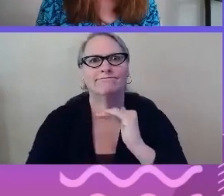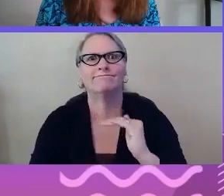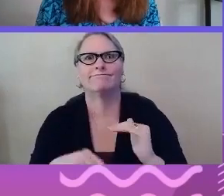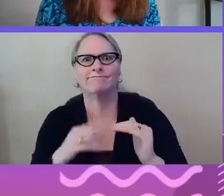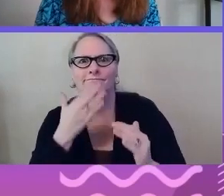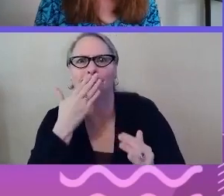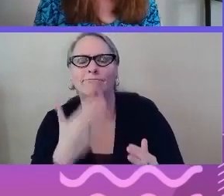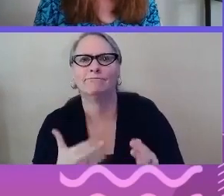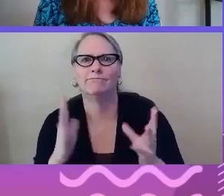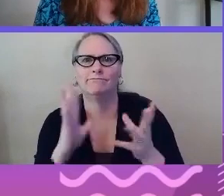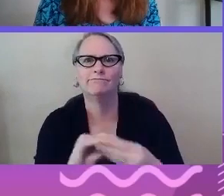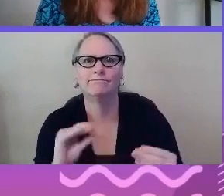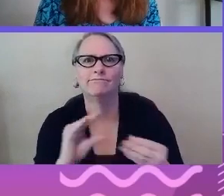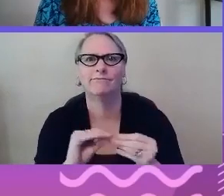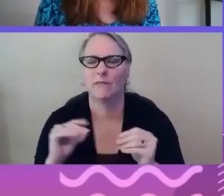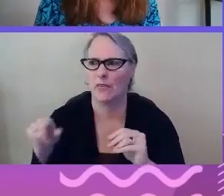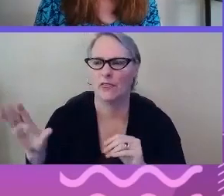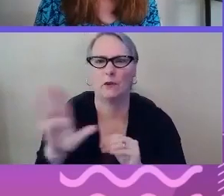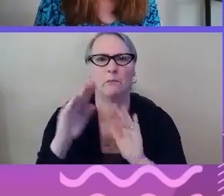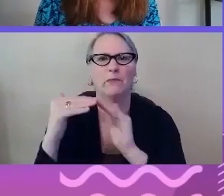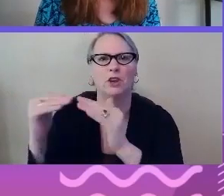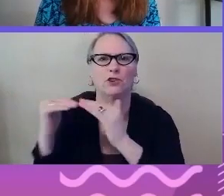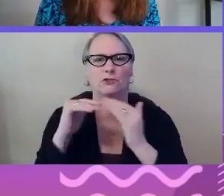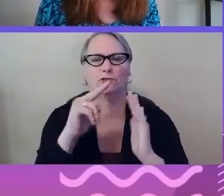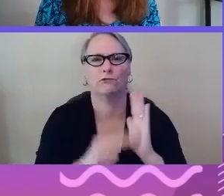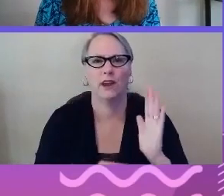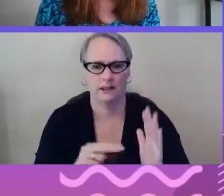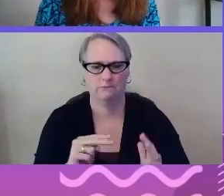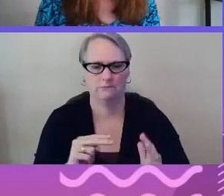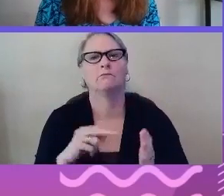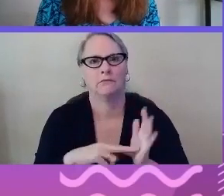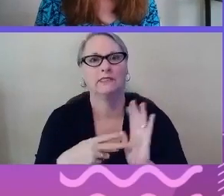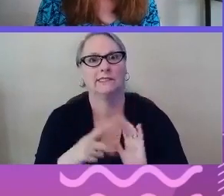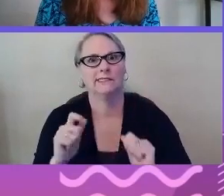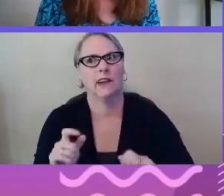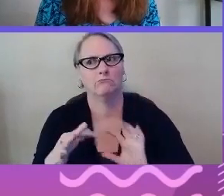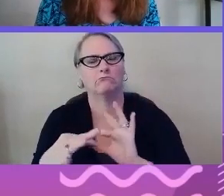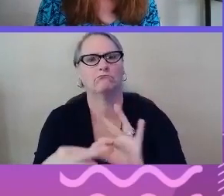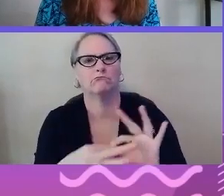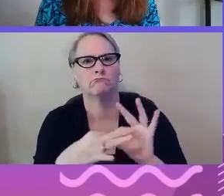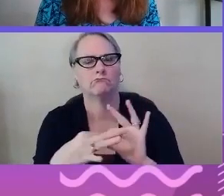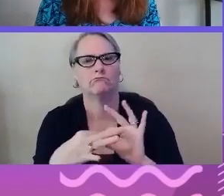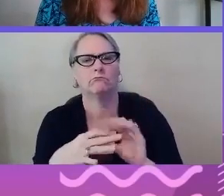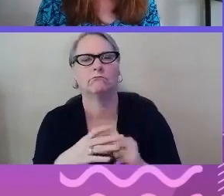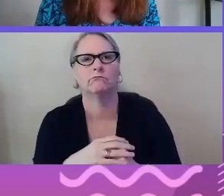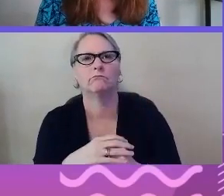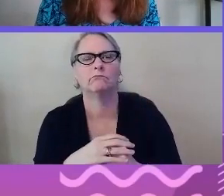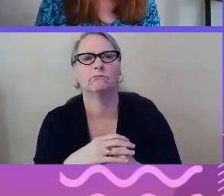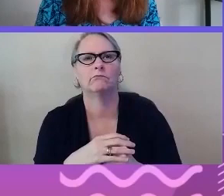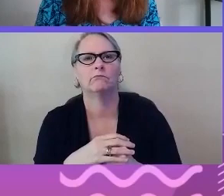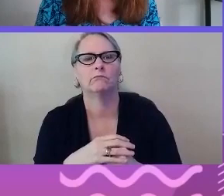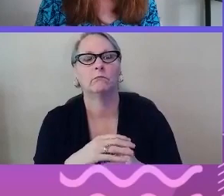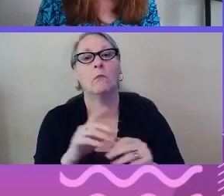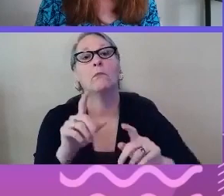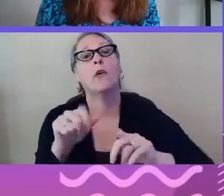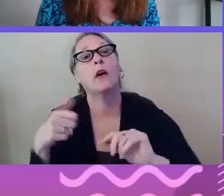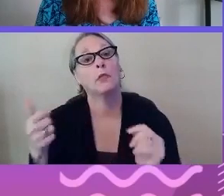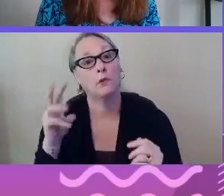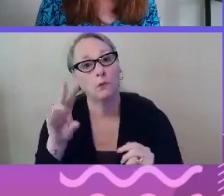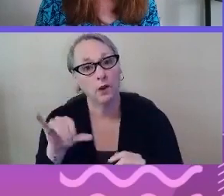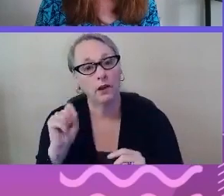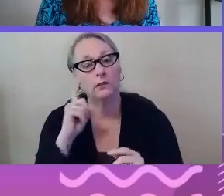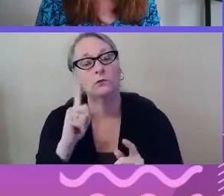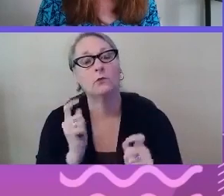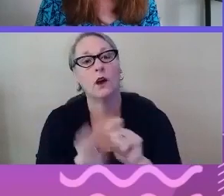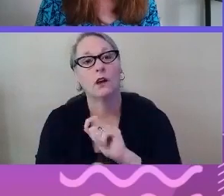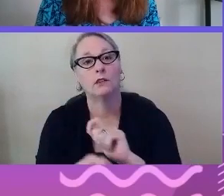also read that day or something like that. So they really can get that connection. Other ways that I've adapted it is sometimes like